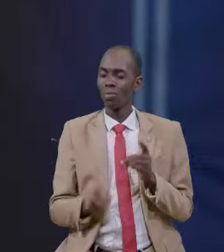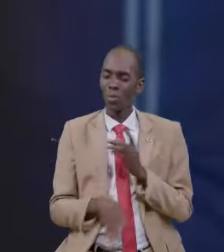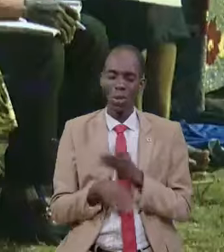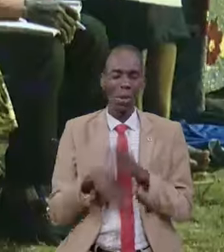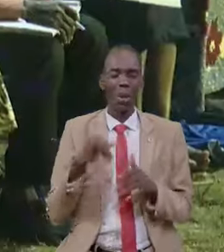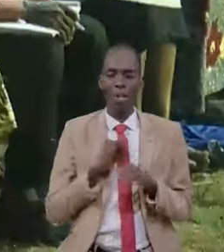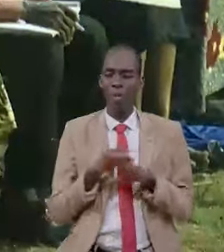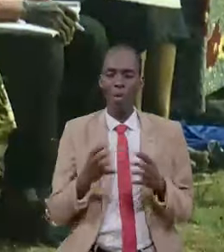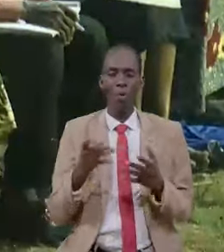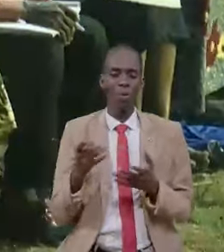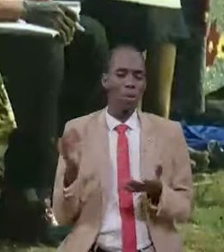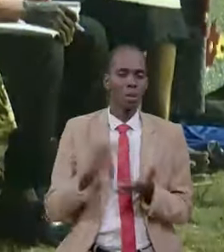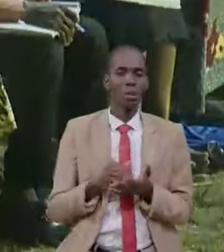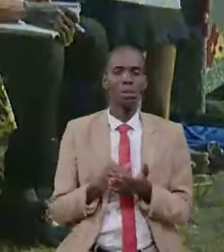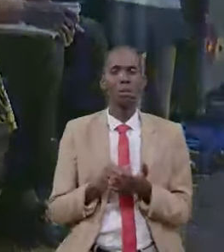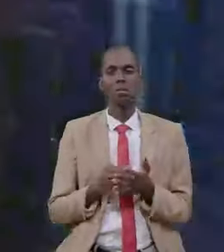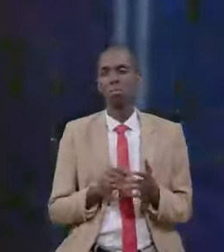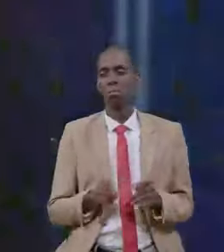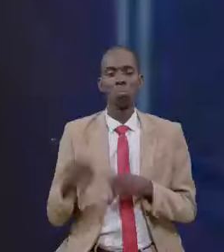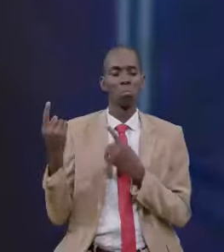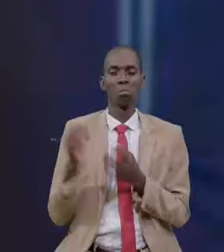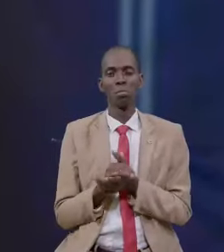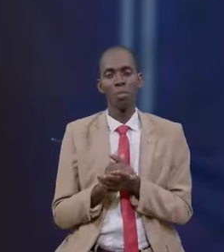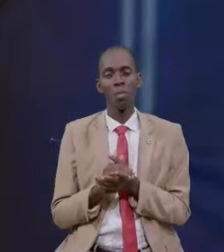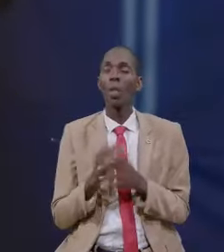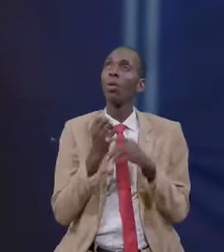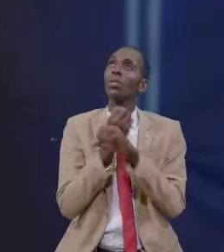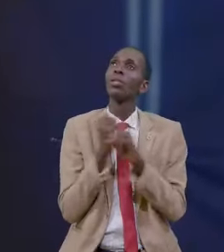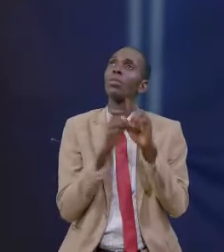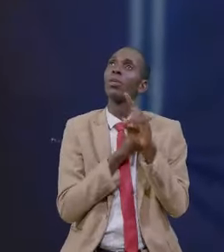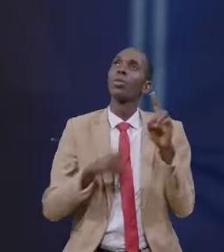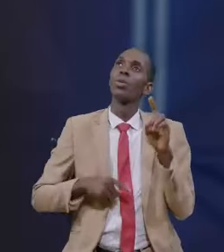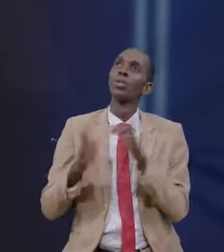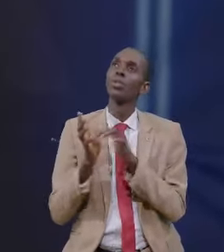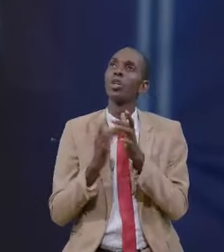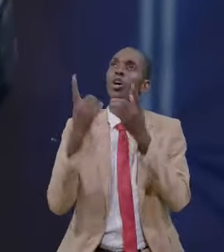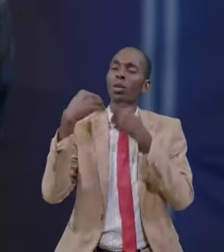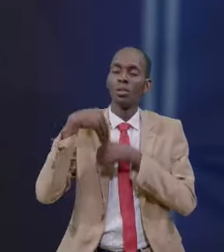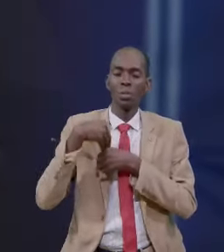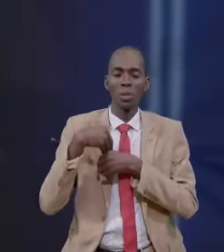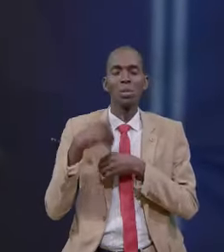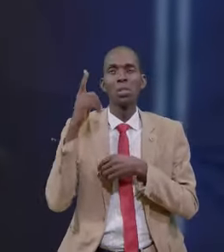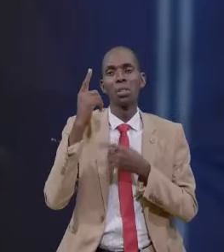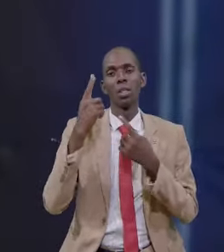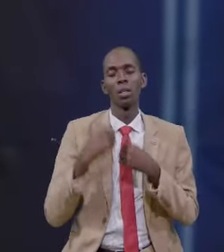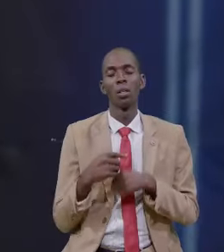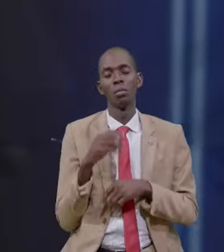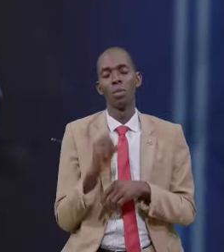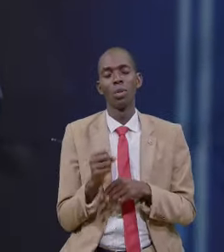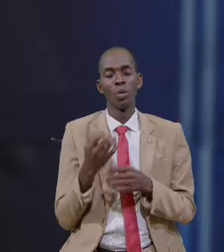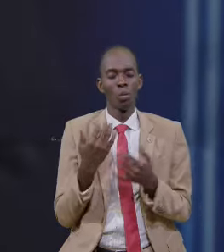Done. Savior, Lord, come in. Done. Tonight, whatsoever you